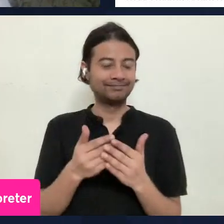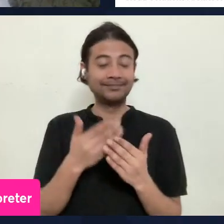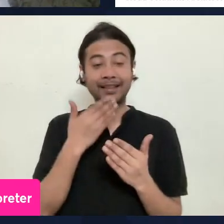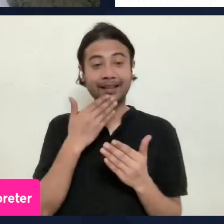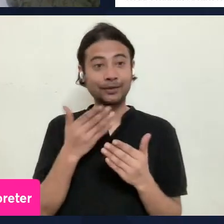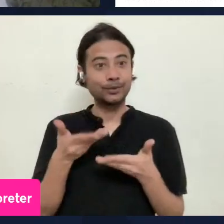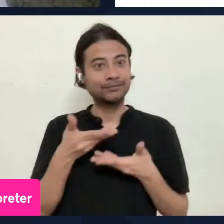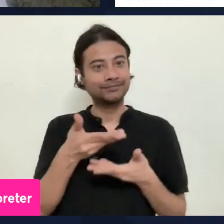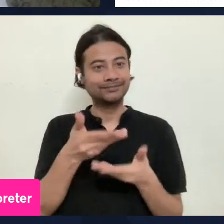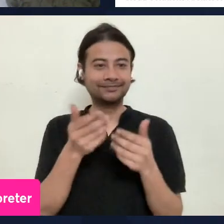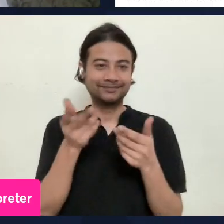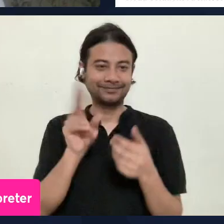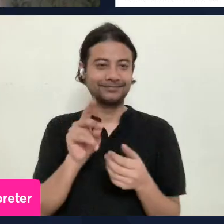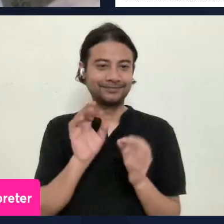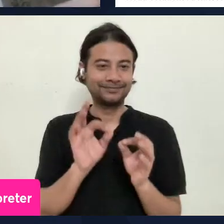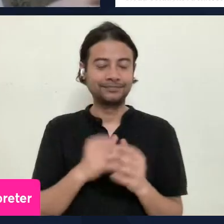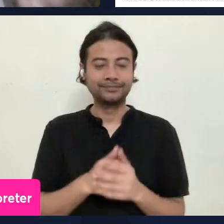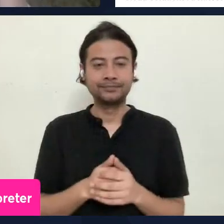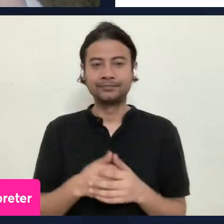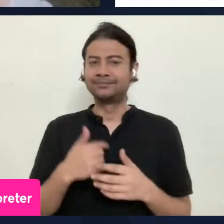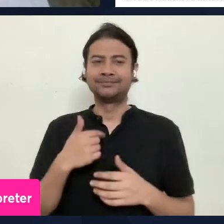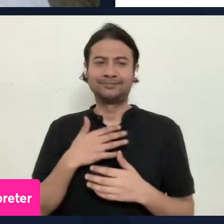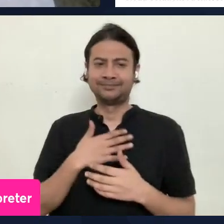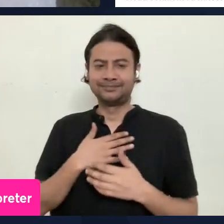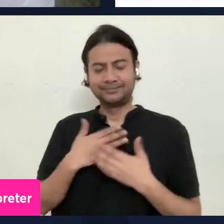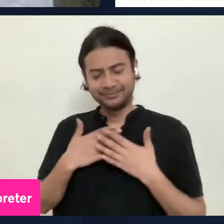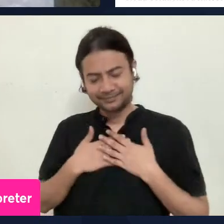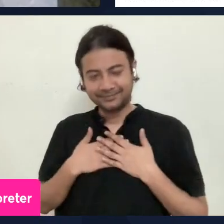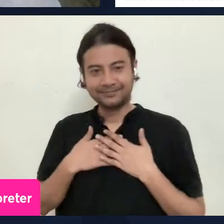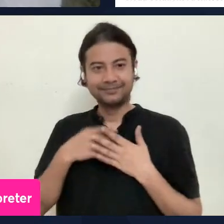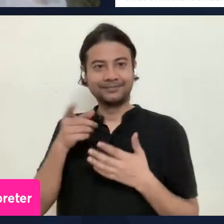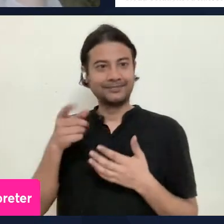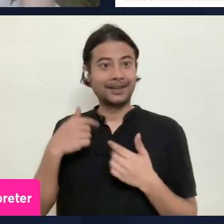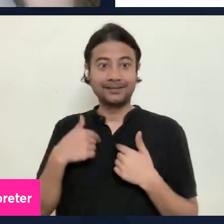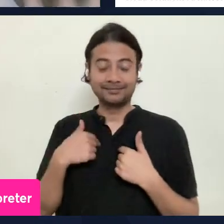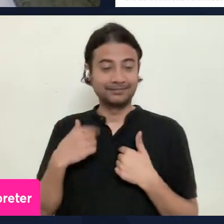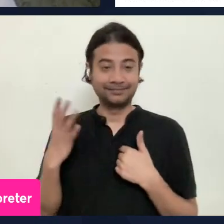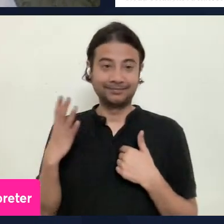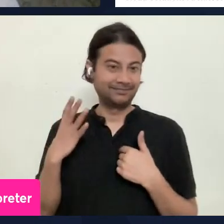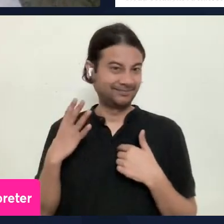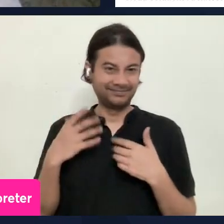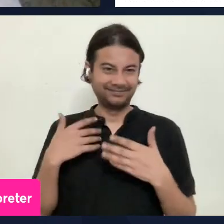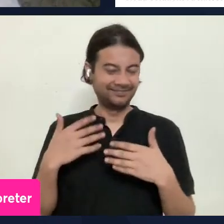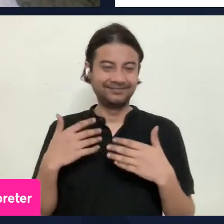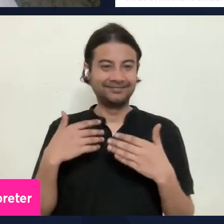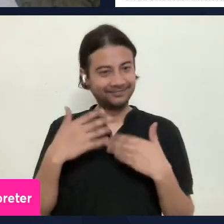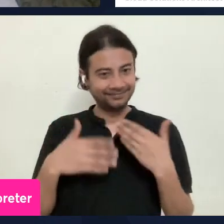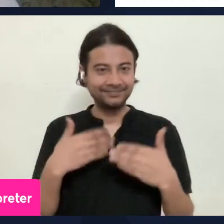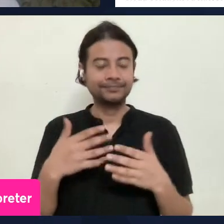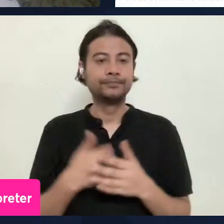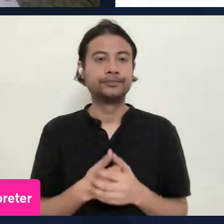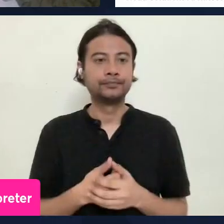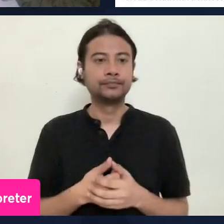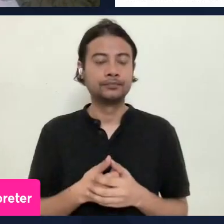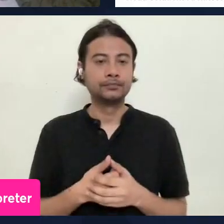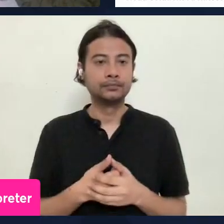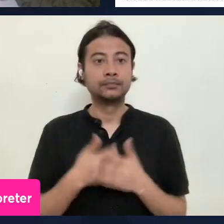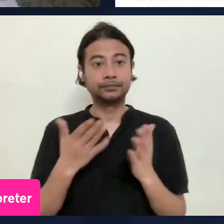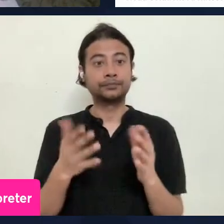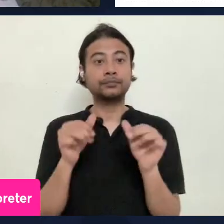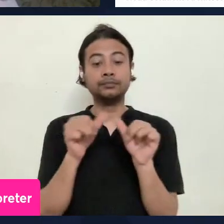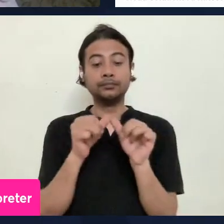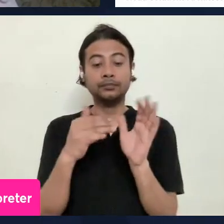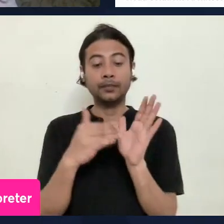I cannot wait to dive into the podcast today. So, as I said, the topic is Azure NetApp Files,